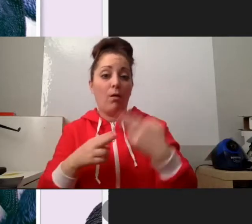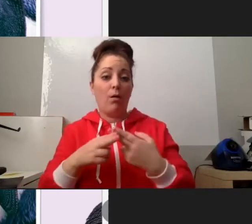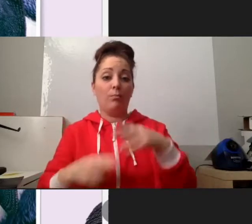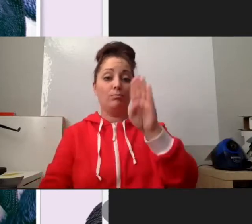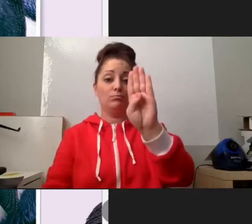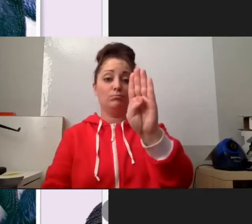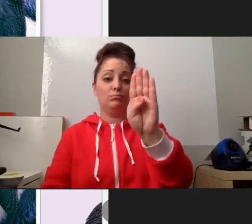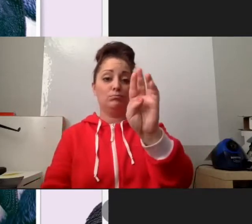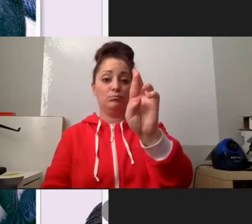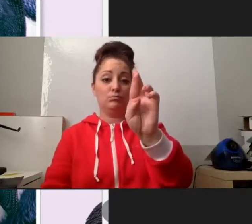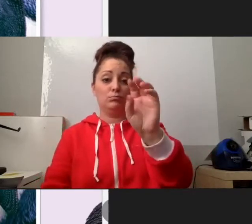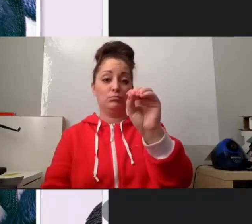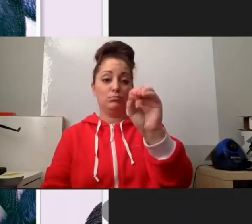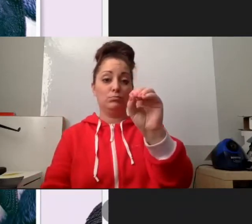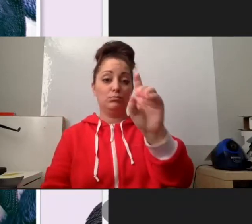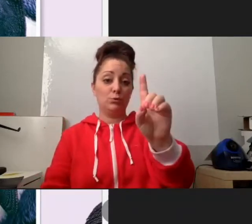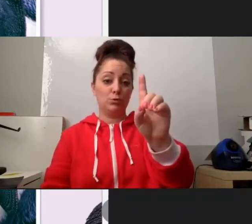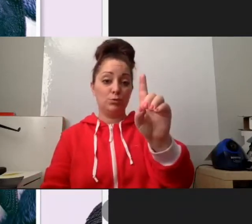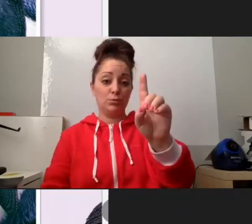brood patch.